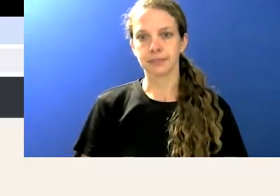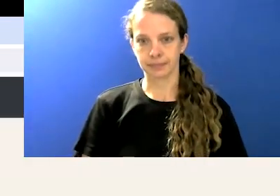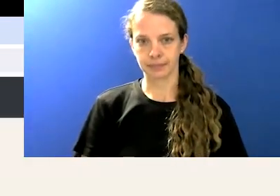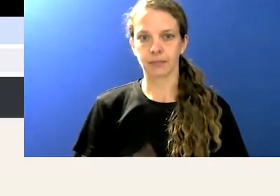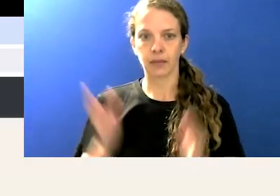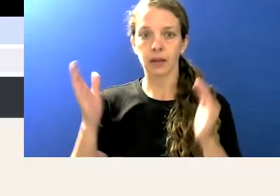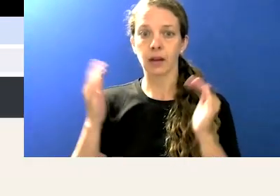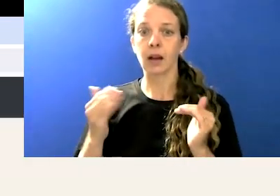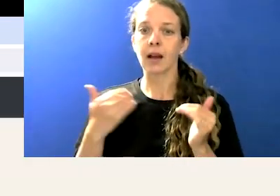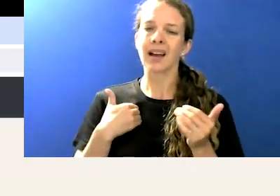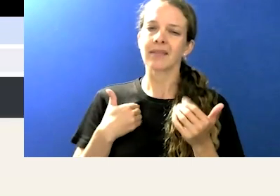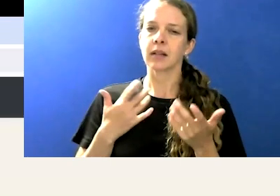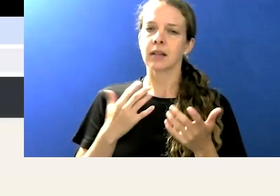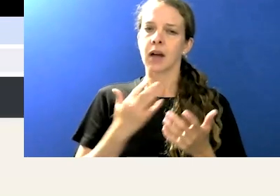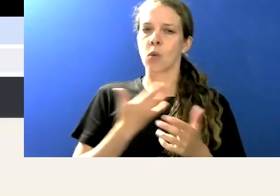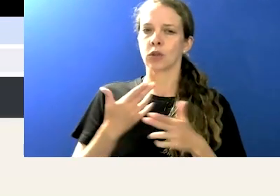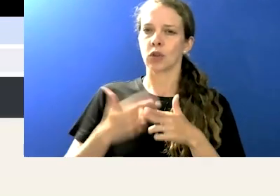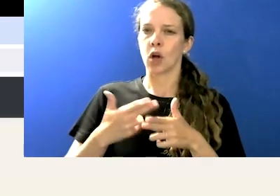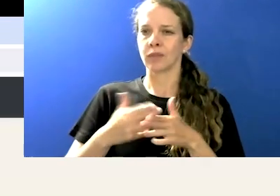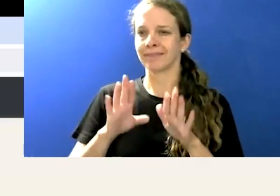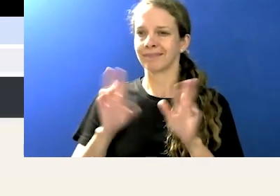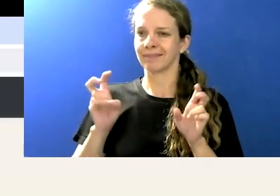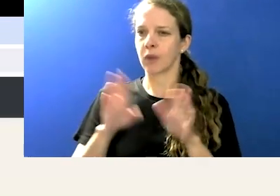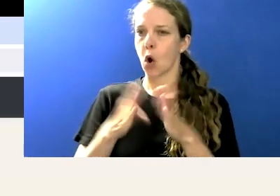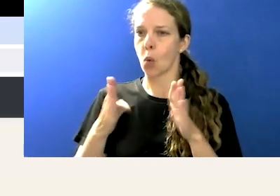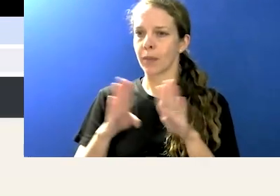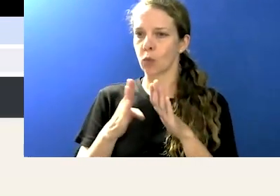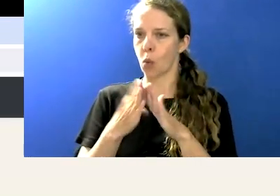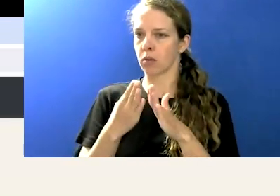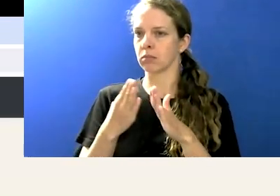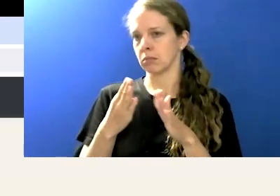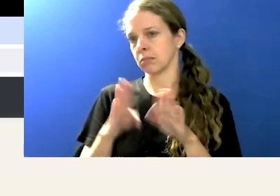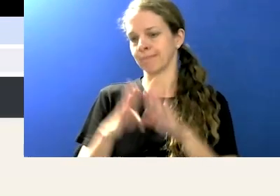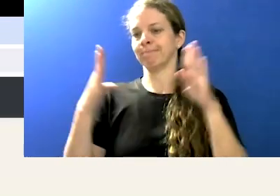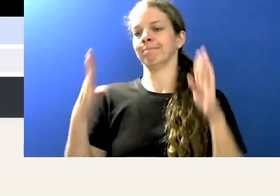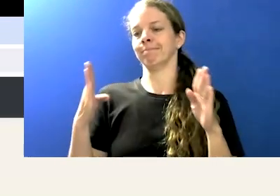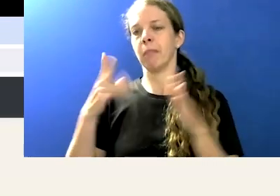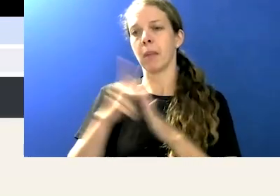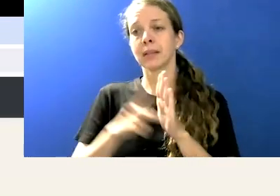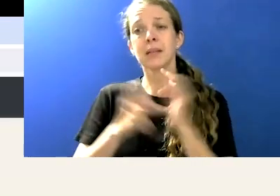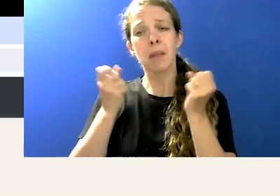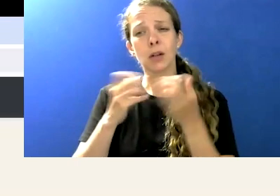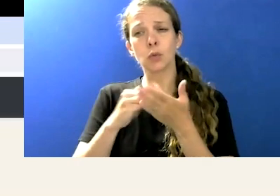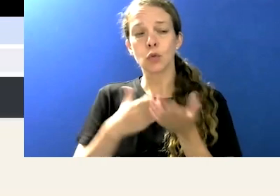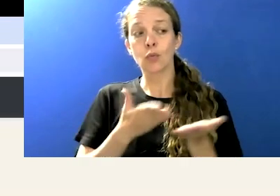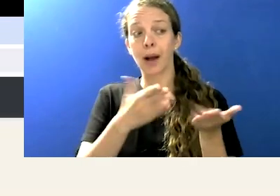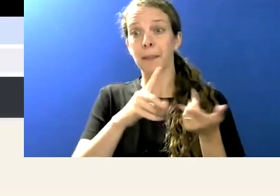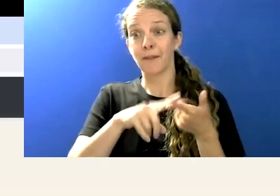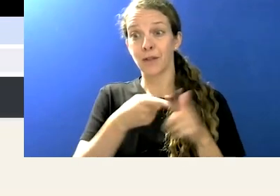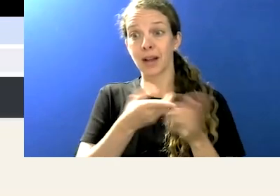We do have what is called a open door policy. Essentially, we do get a lot of students that recommend their friends to